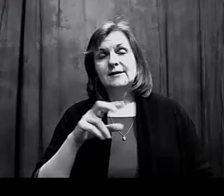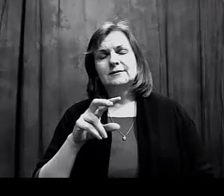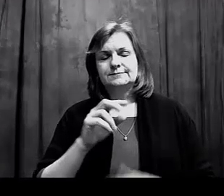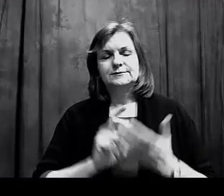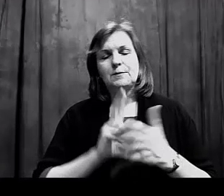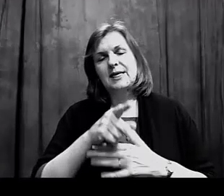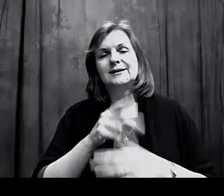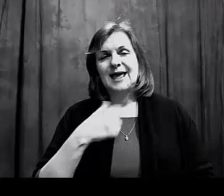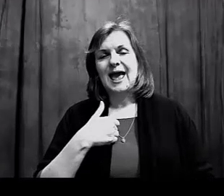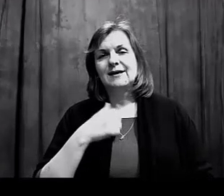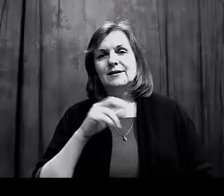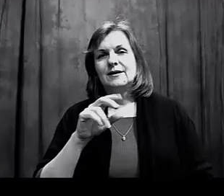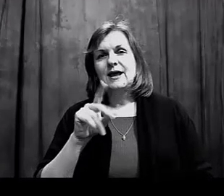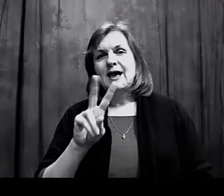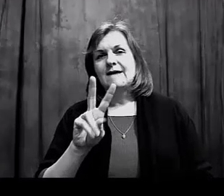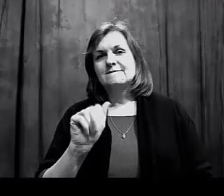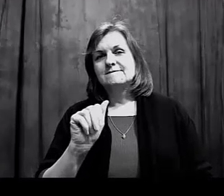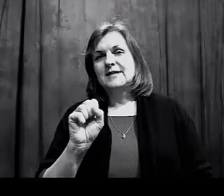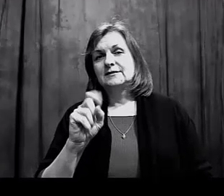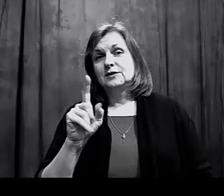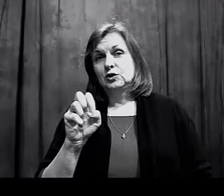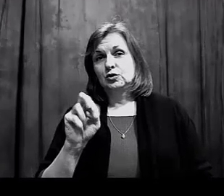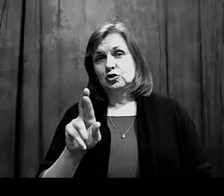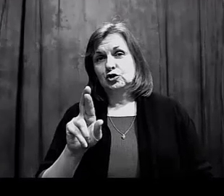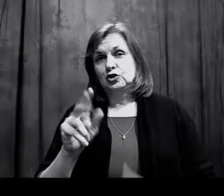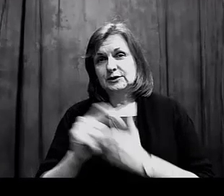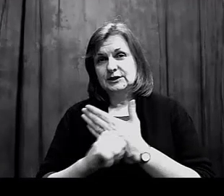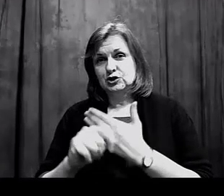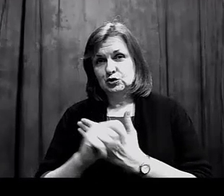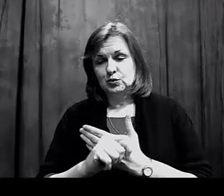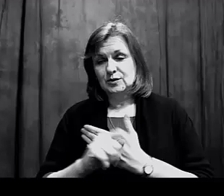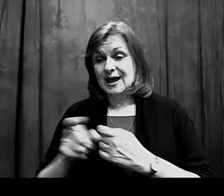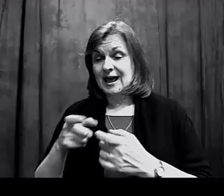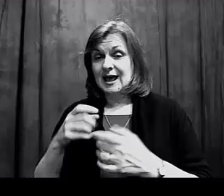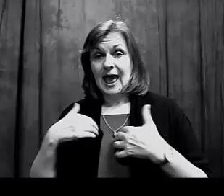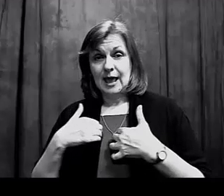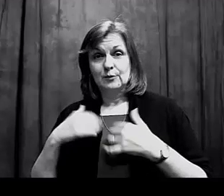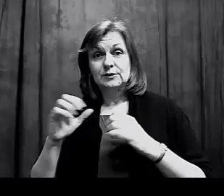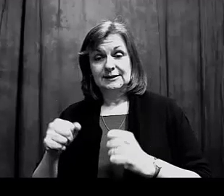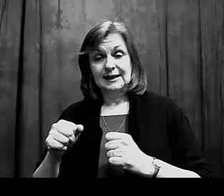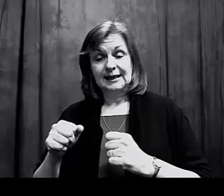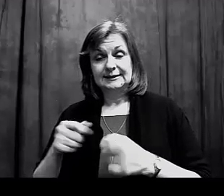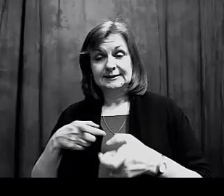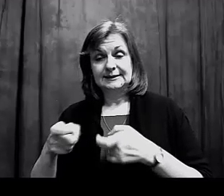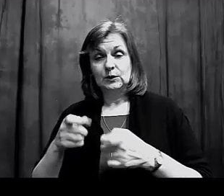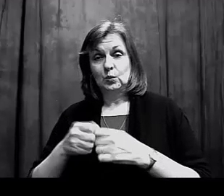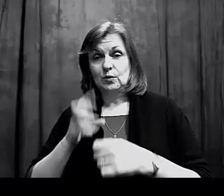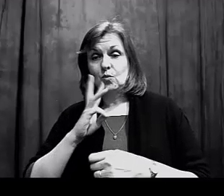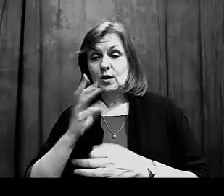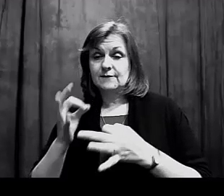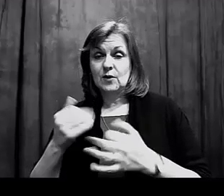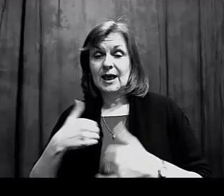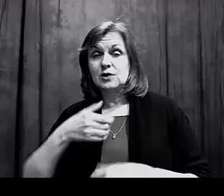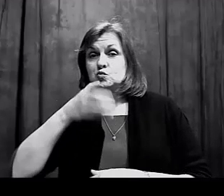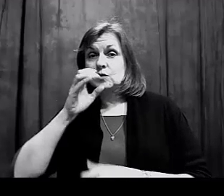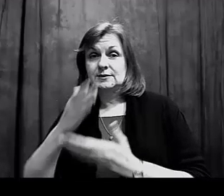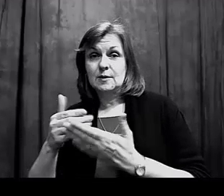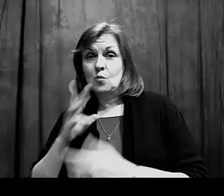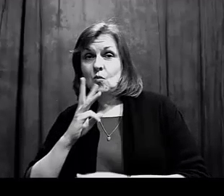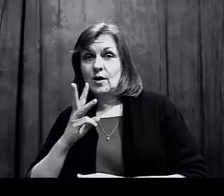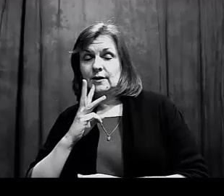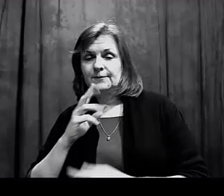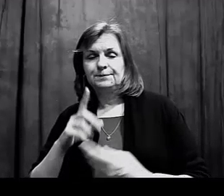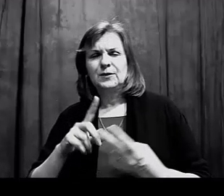we gave them vascular tissue, right? Well, okay. Animals can deal with water as long as they have some available to